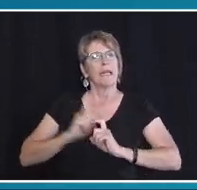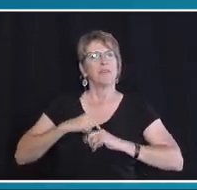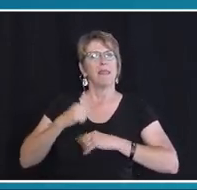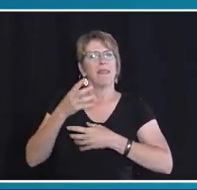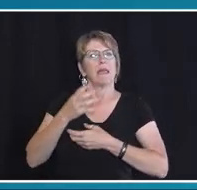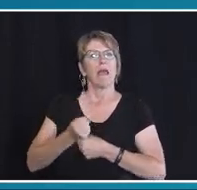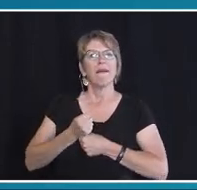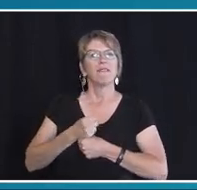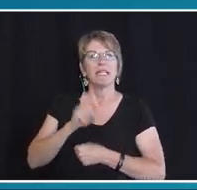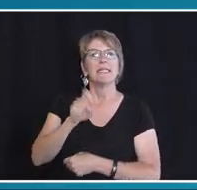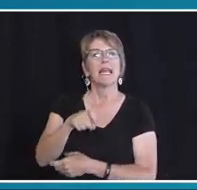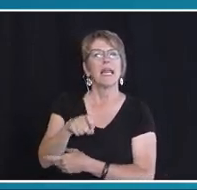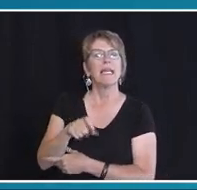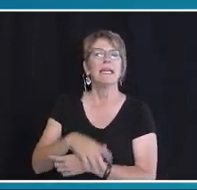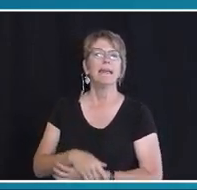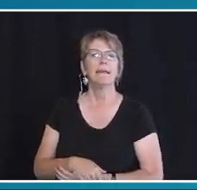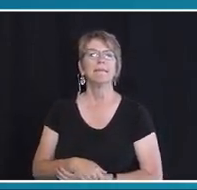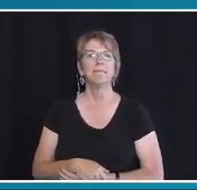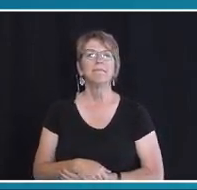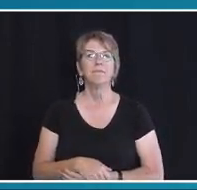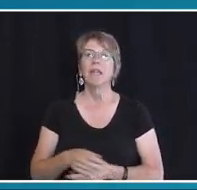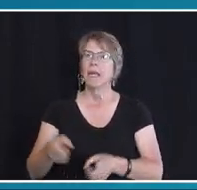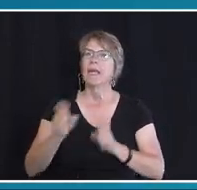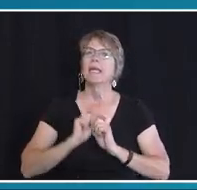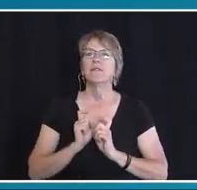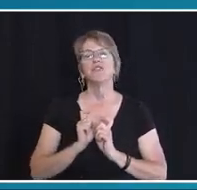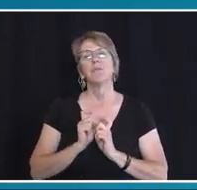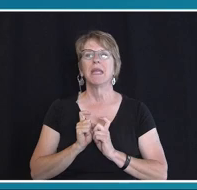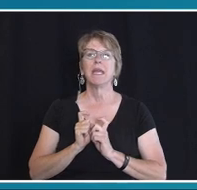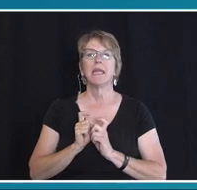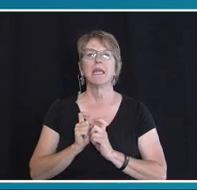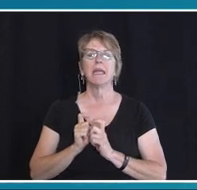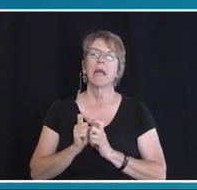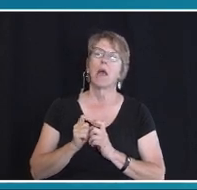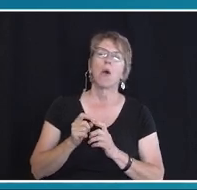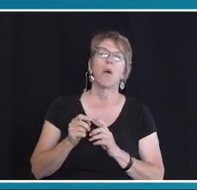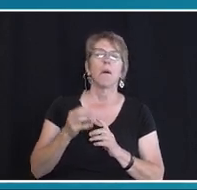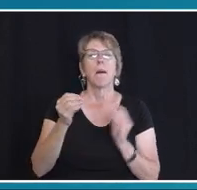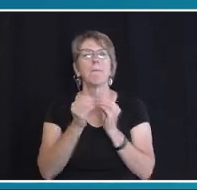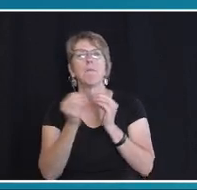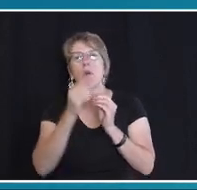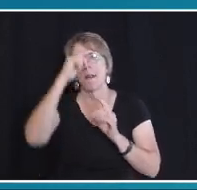life that I need and gives me a better outlook on life.